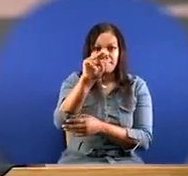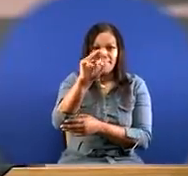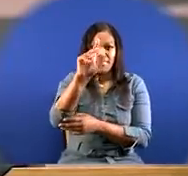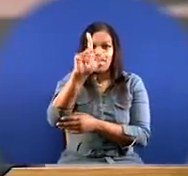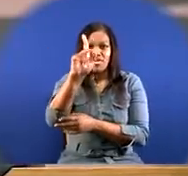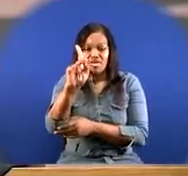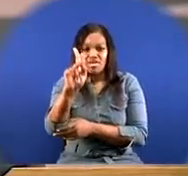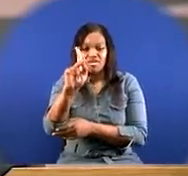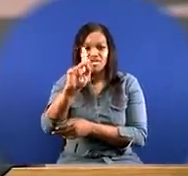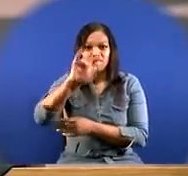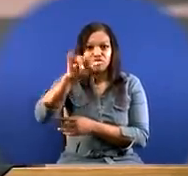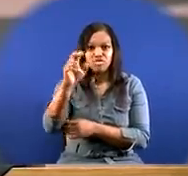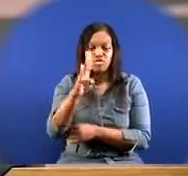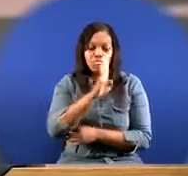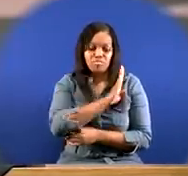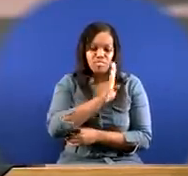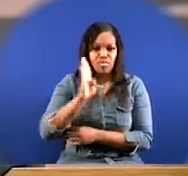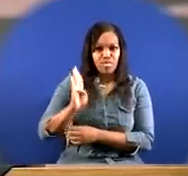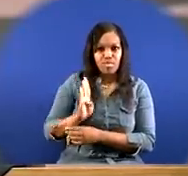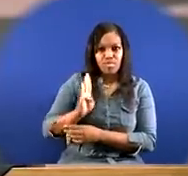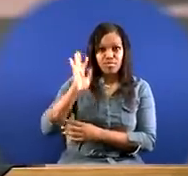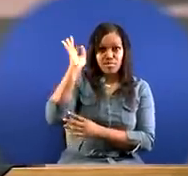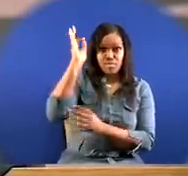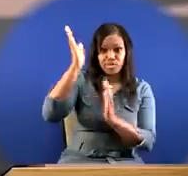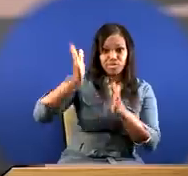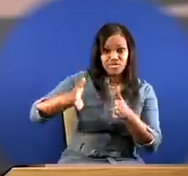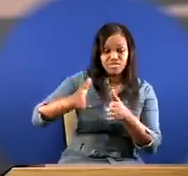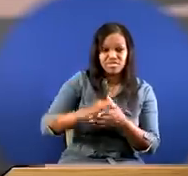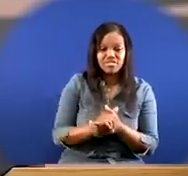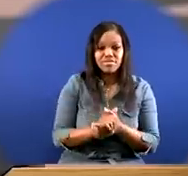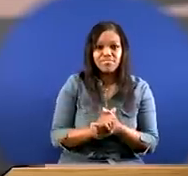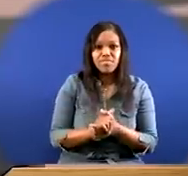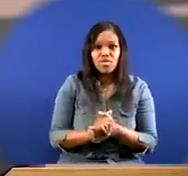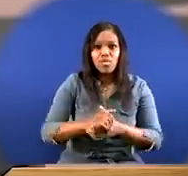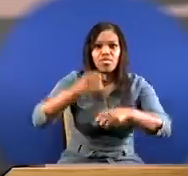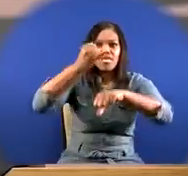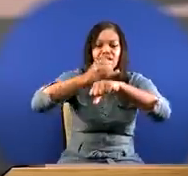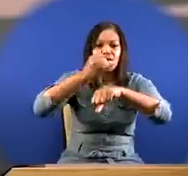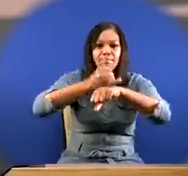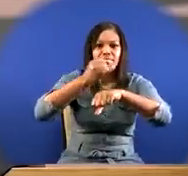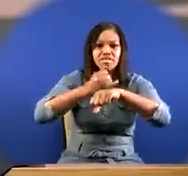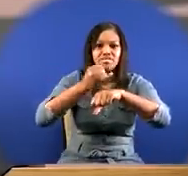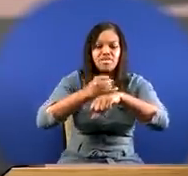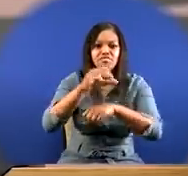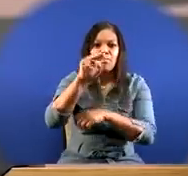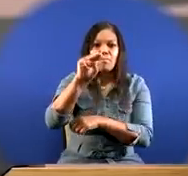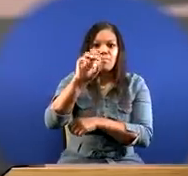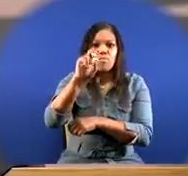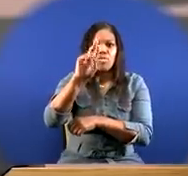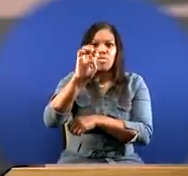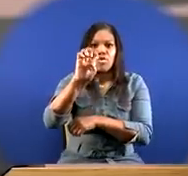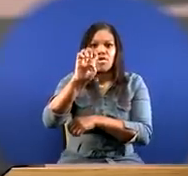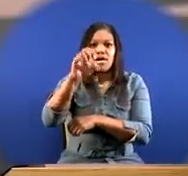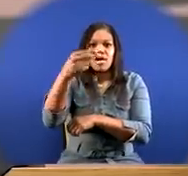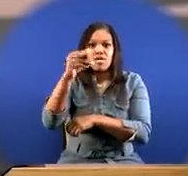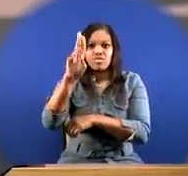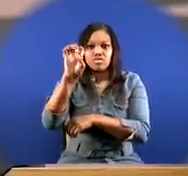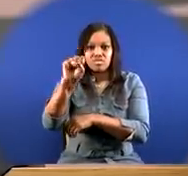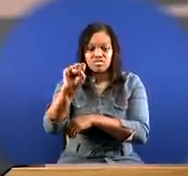Jr. Board of Preachers on the campus of Morehouse College.